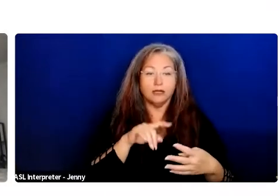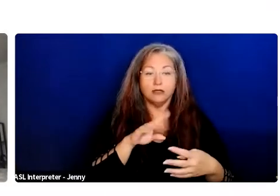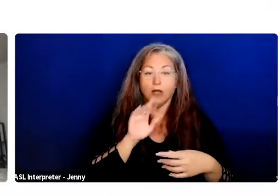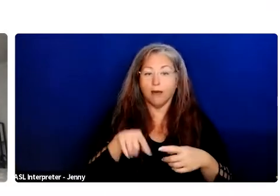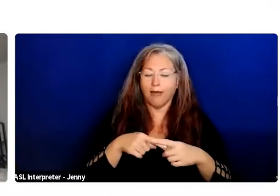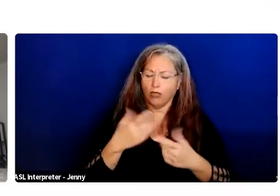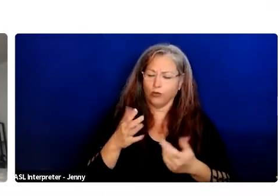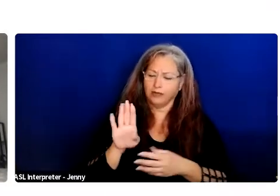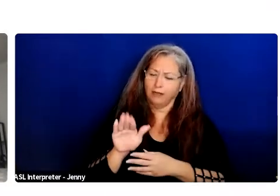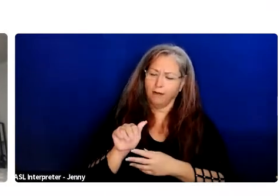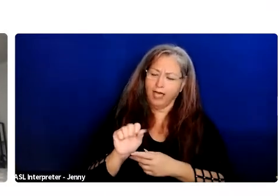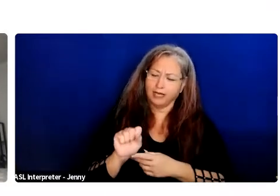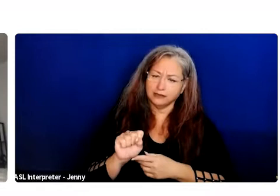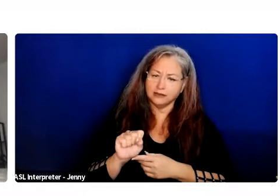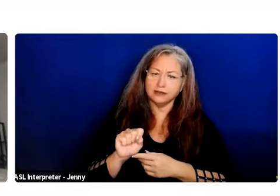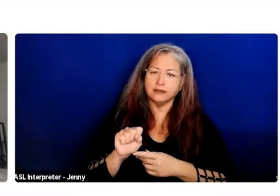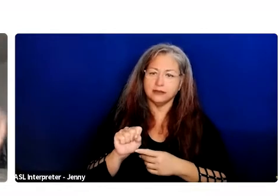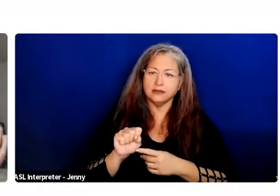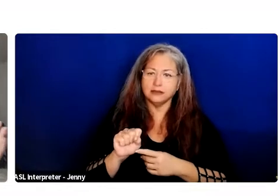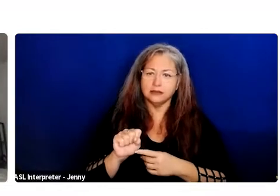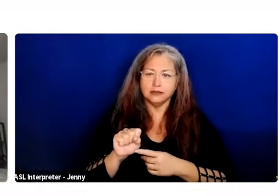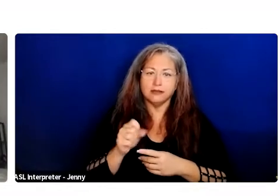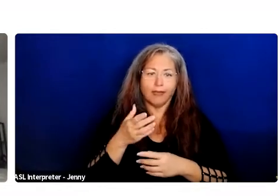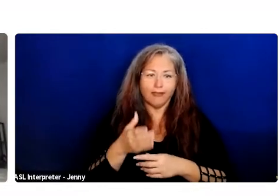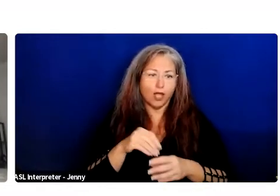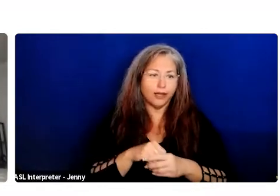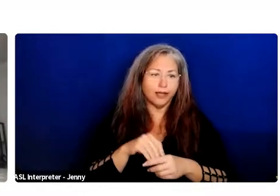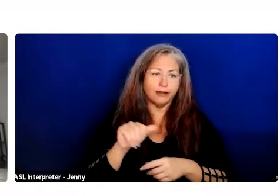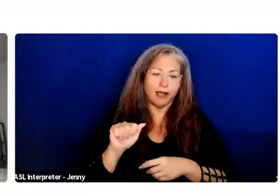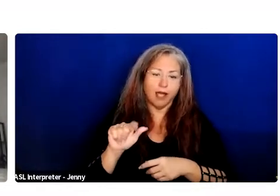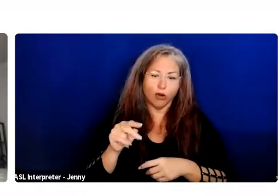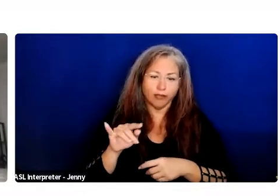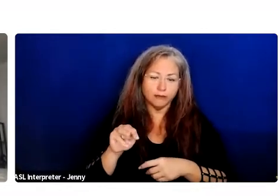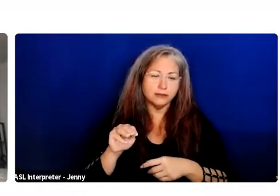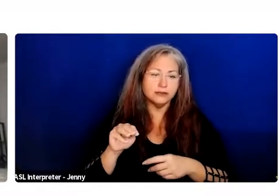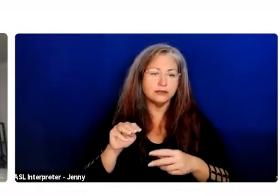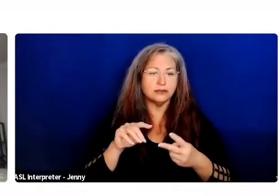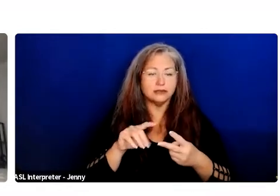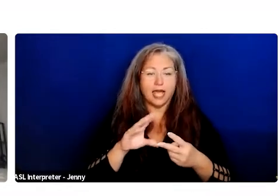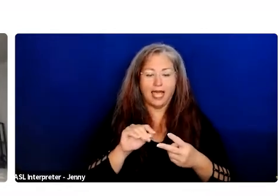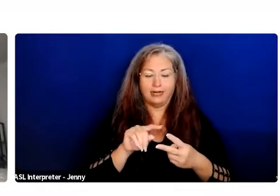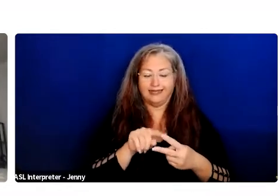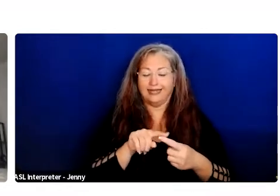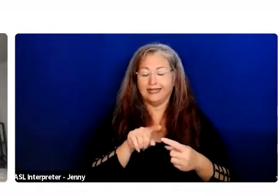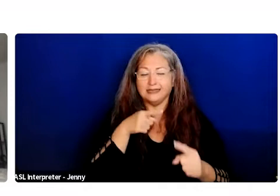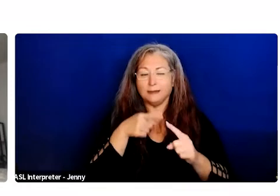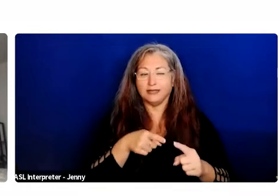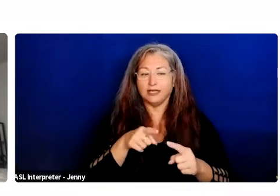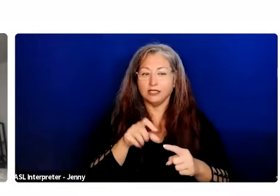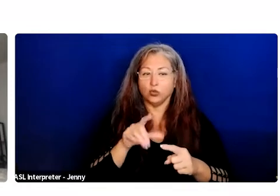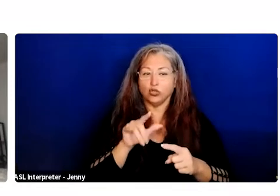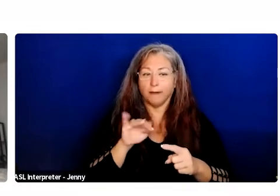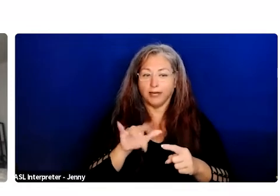bias that exists in algorithms at large, and then specifically within social media. And then